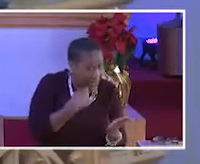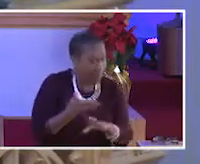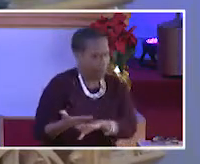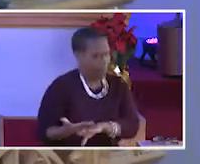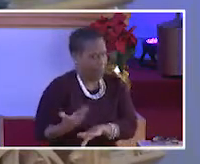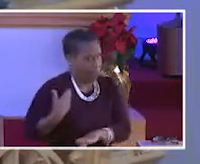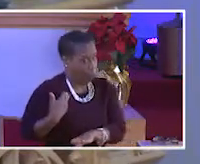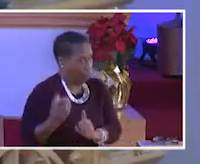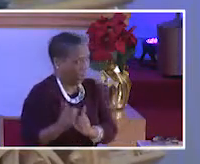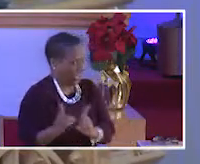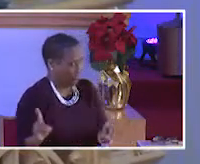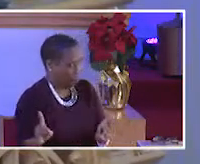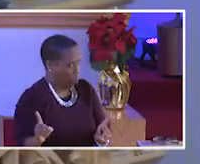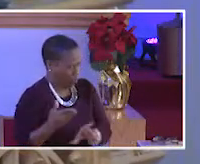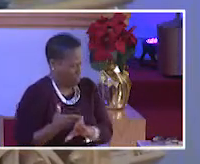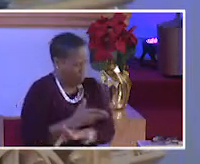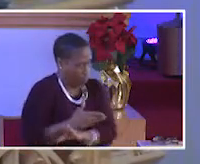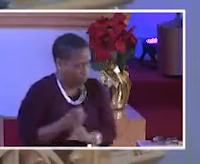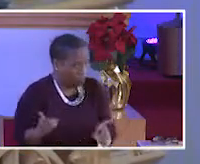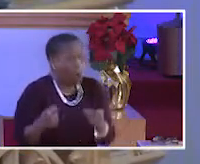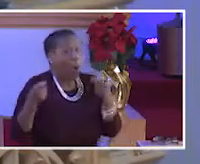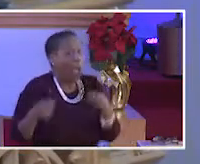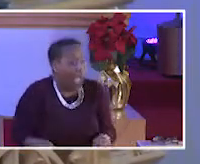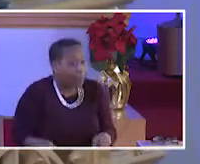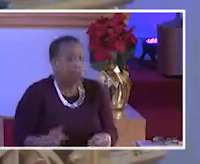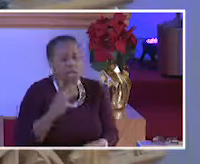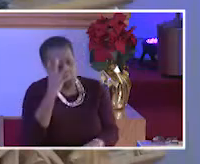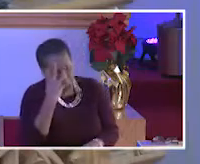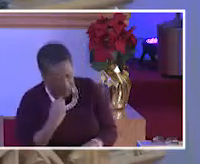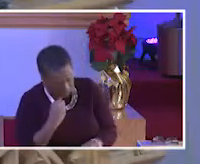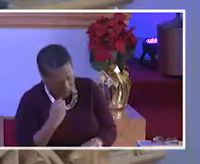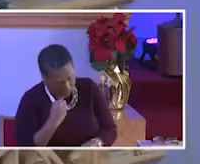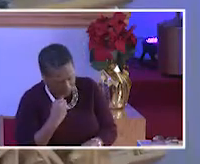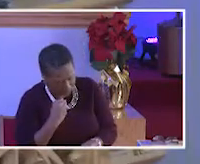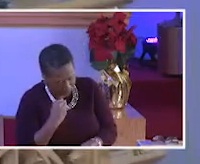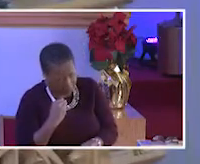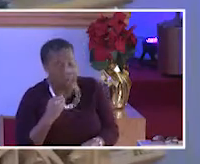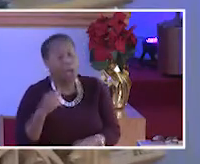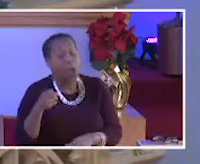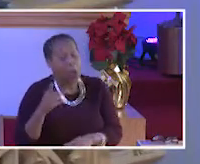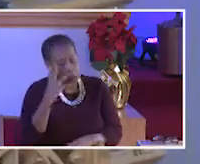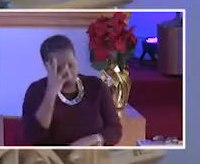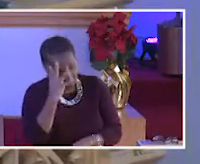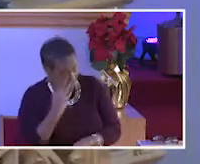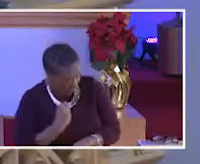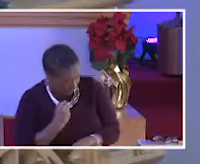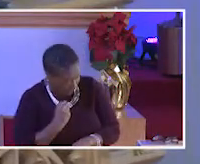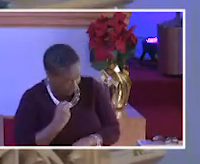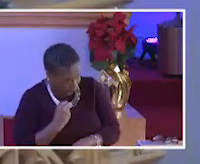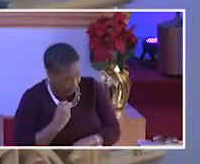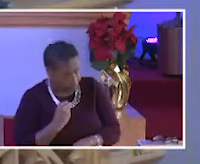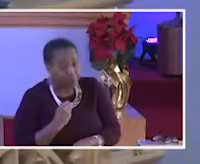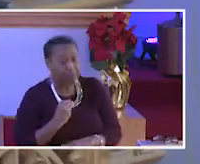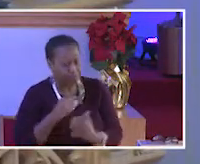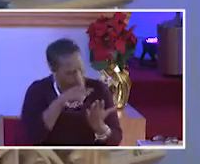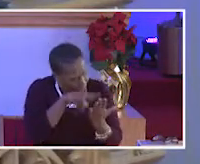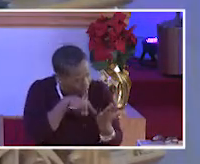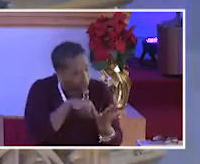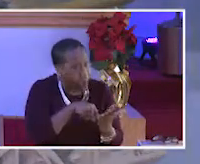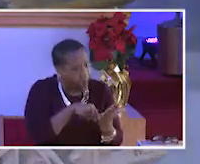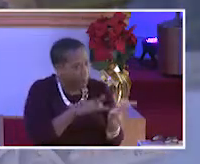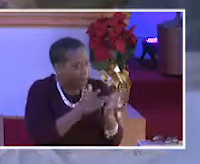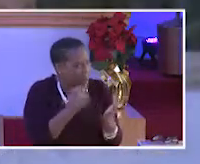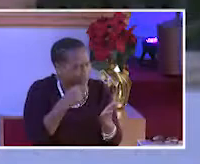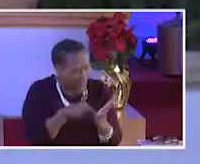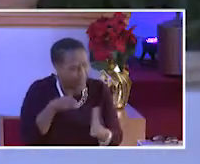trigger on his actions, he went to sleep. And when he went to sleep, the Bible says